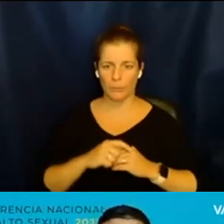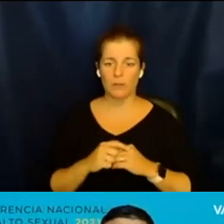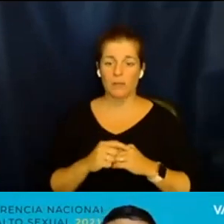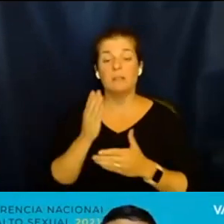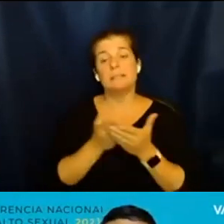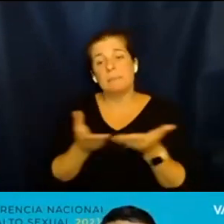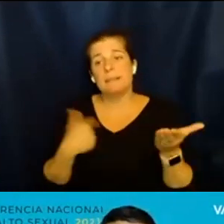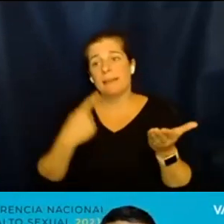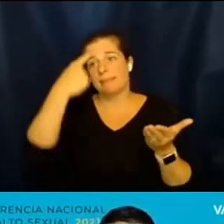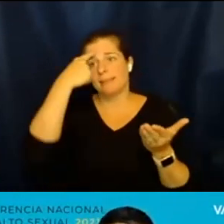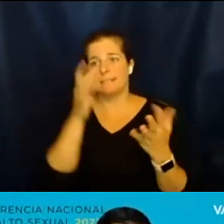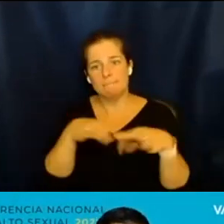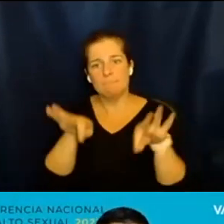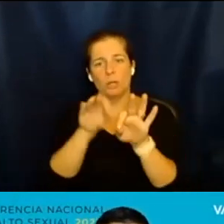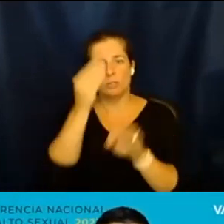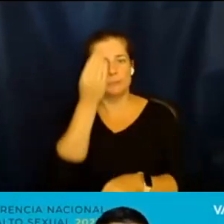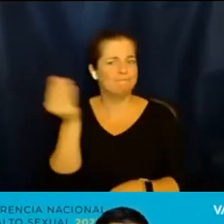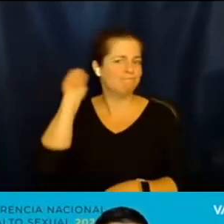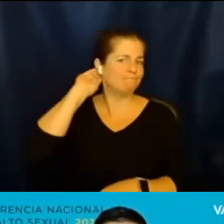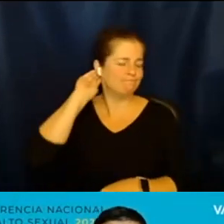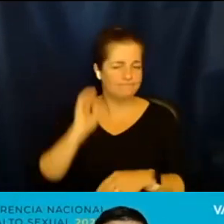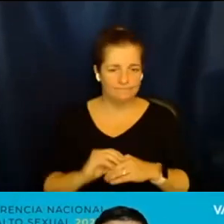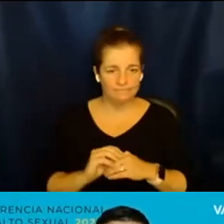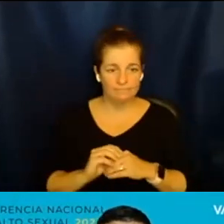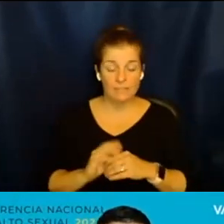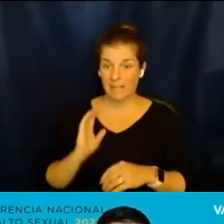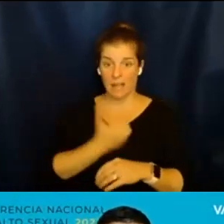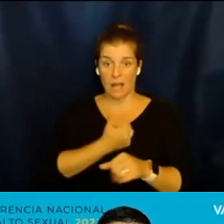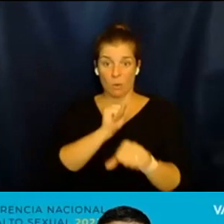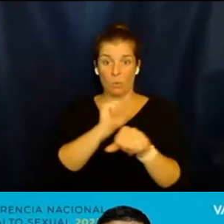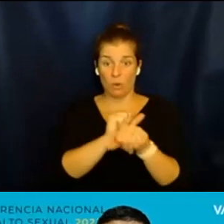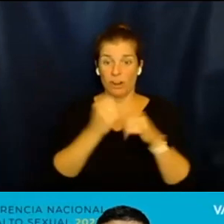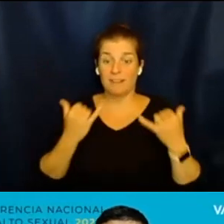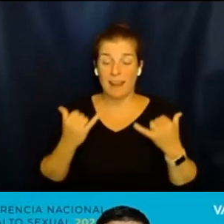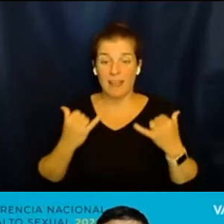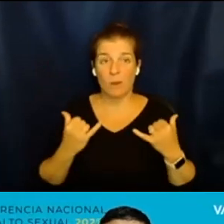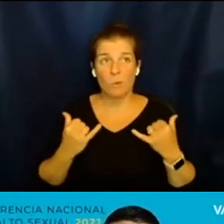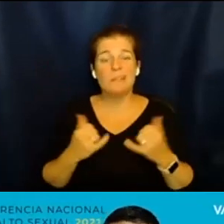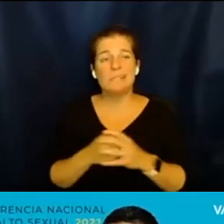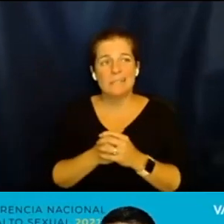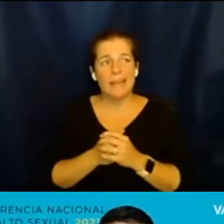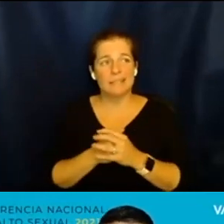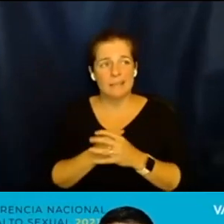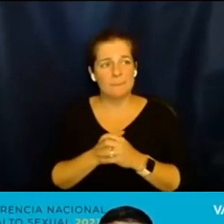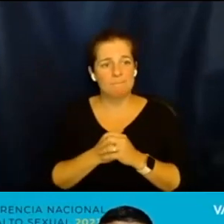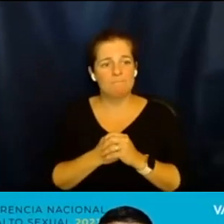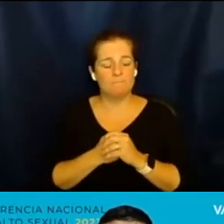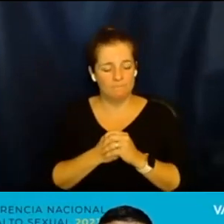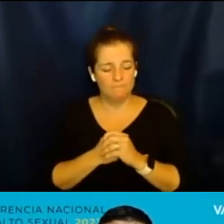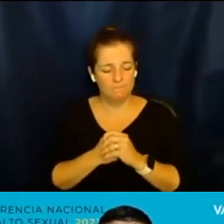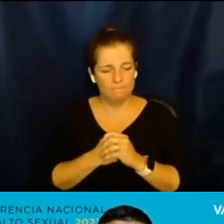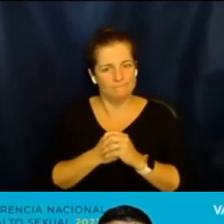keep in mind today. Because our work has entered several directions,